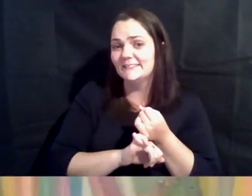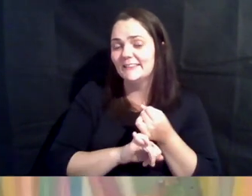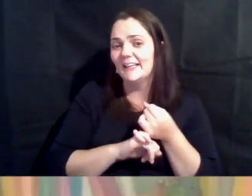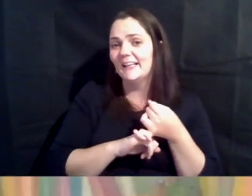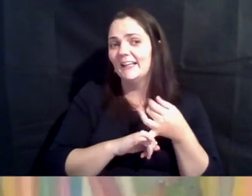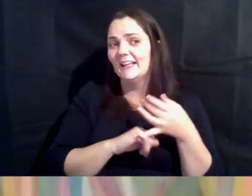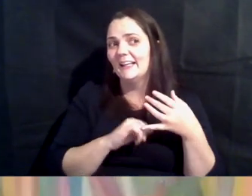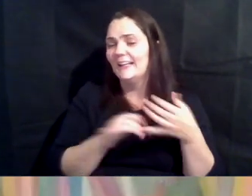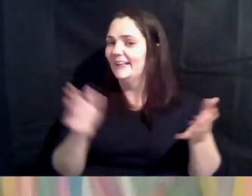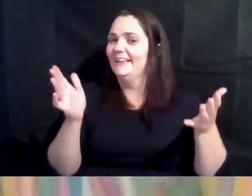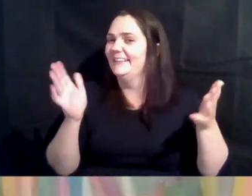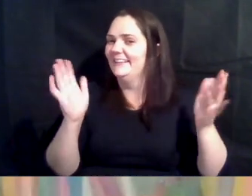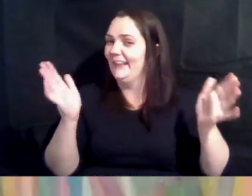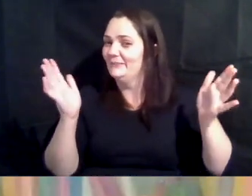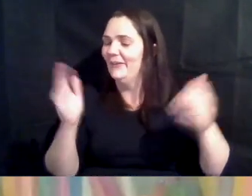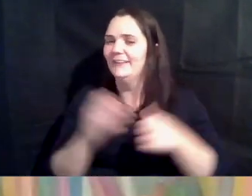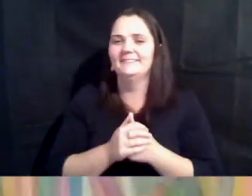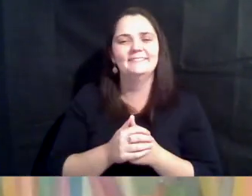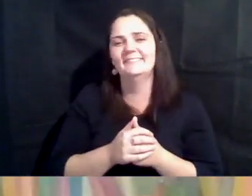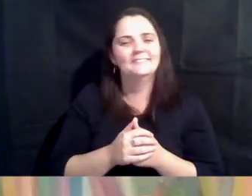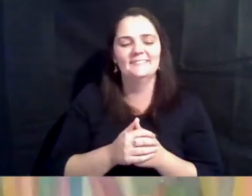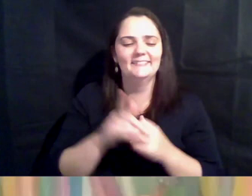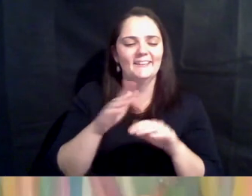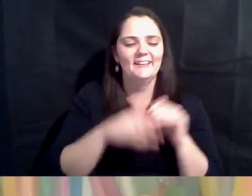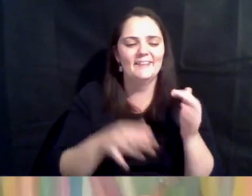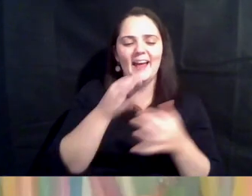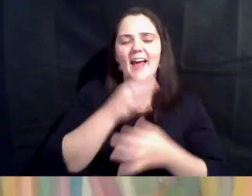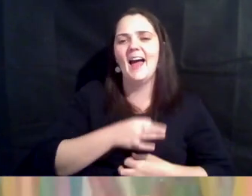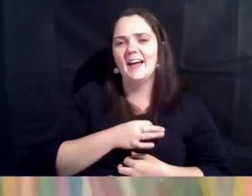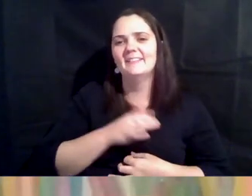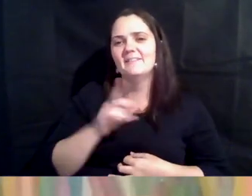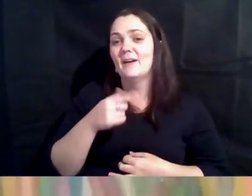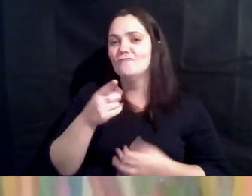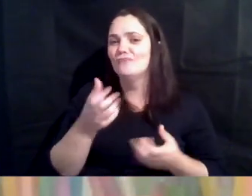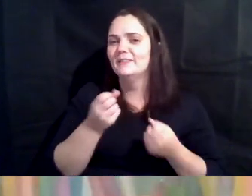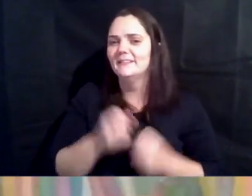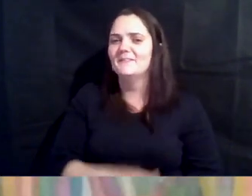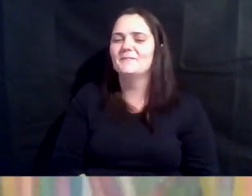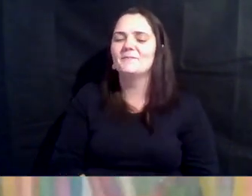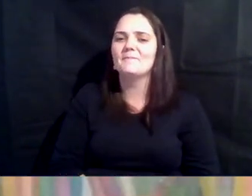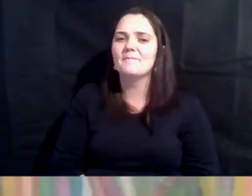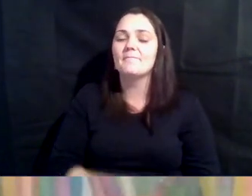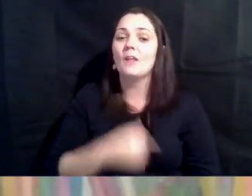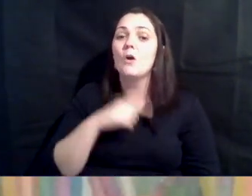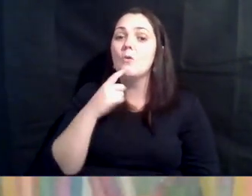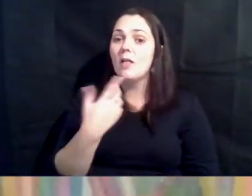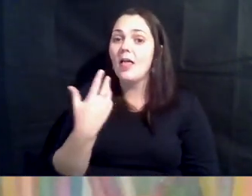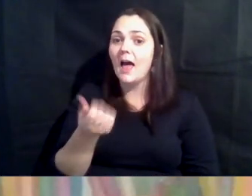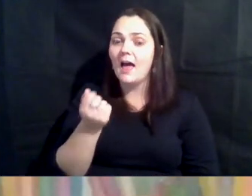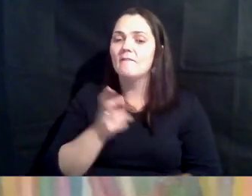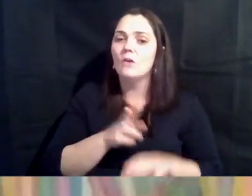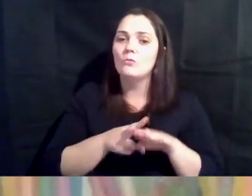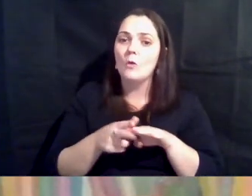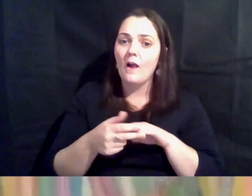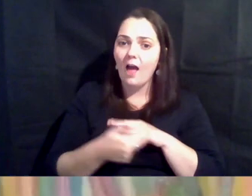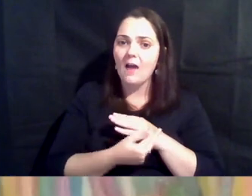Oh, stunning. Okay, that was my poem. Done. You didn't ask for it, but you got it. Okay, so there's going to be a collage with a